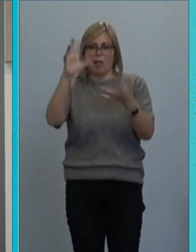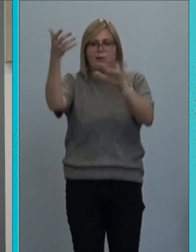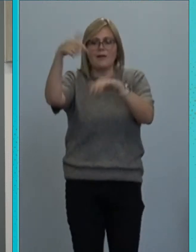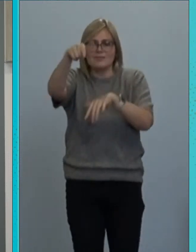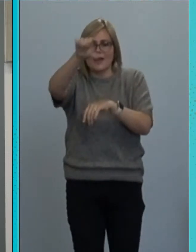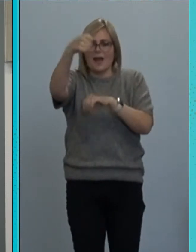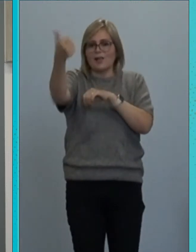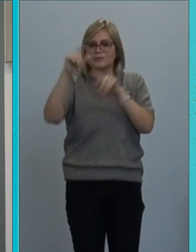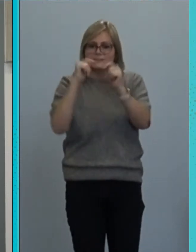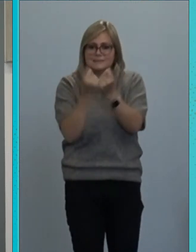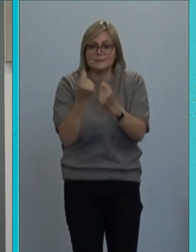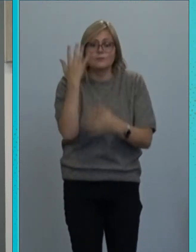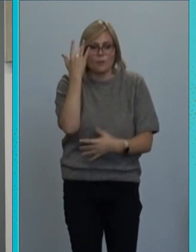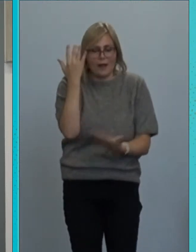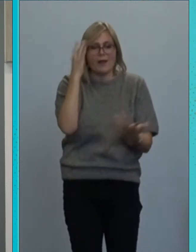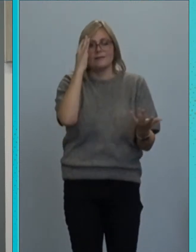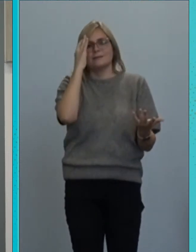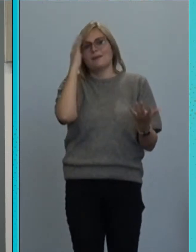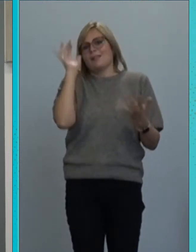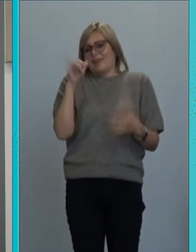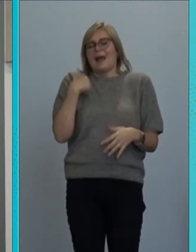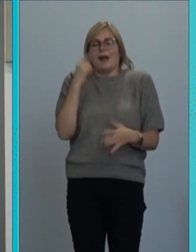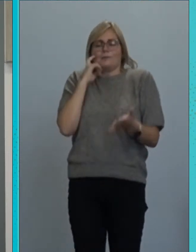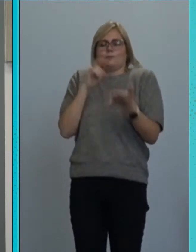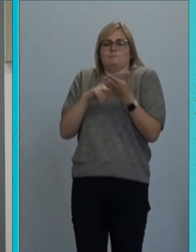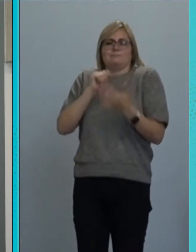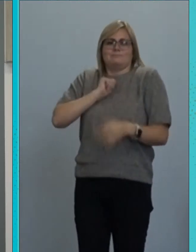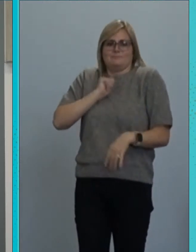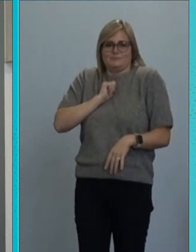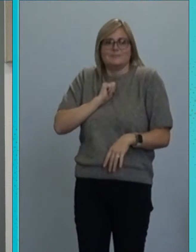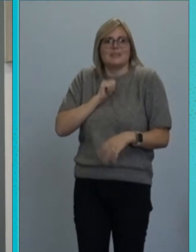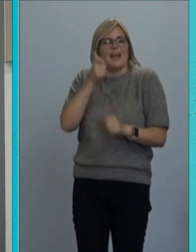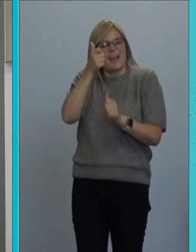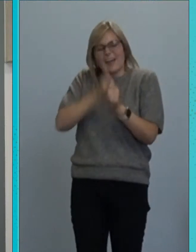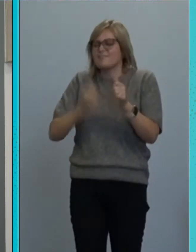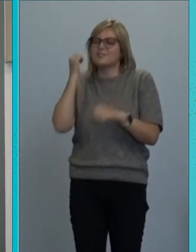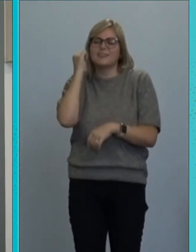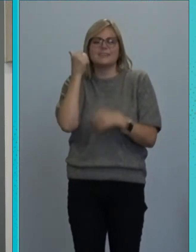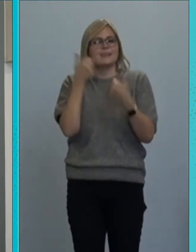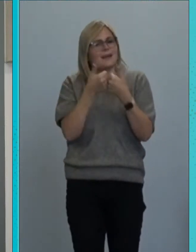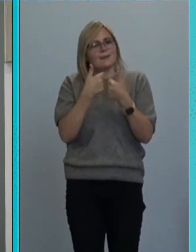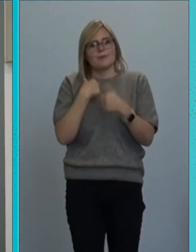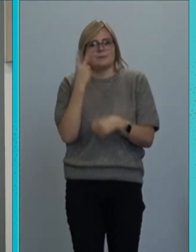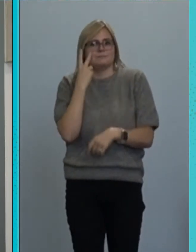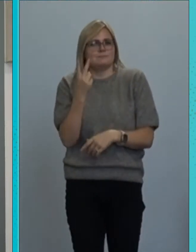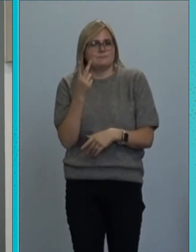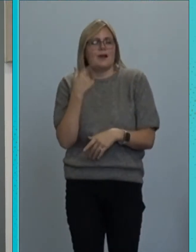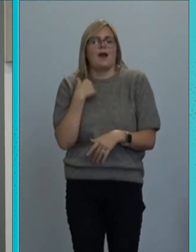opponents. That's something that I witnessed at every game that I saw.